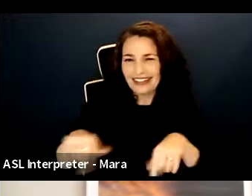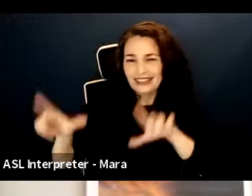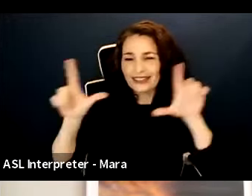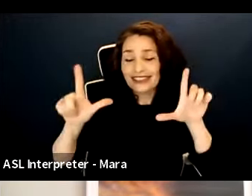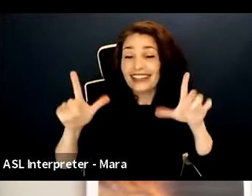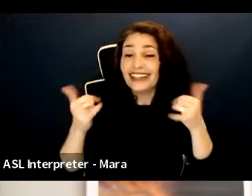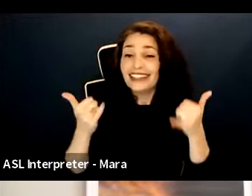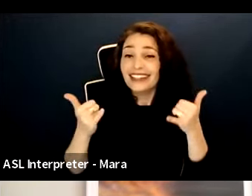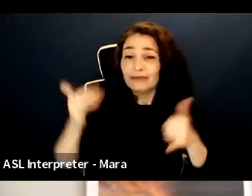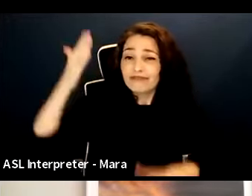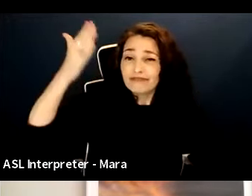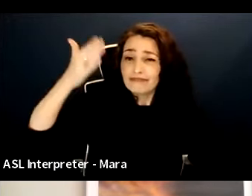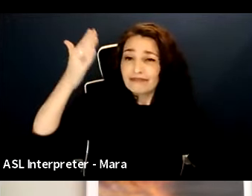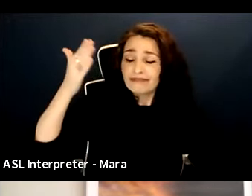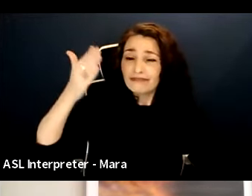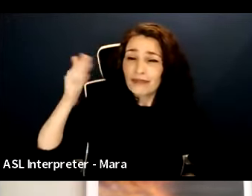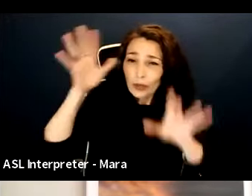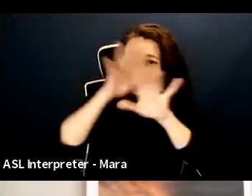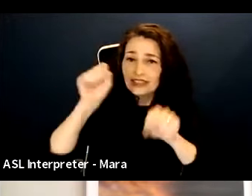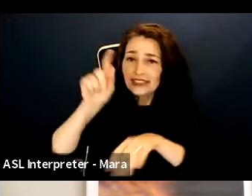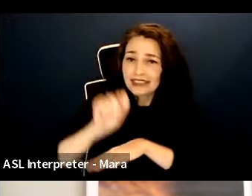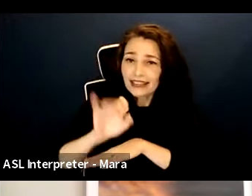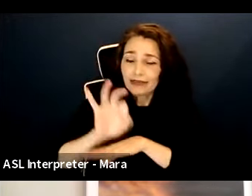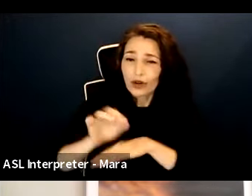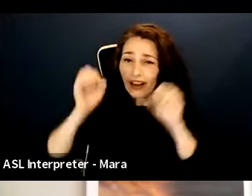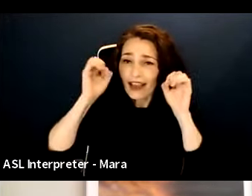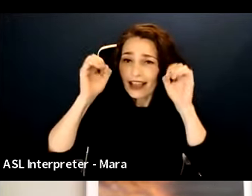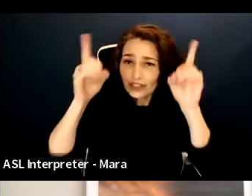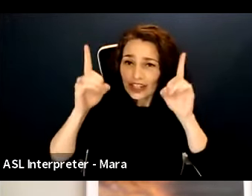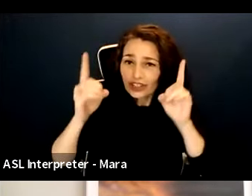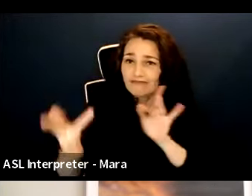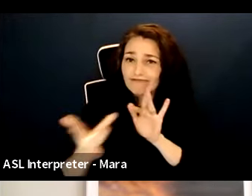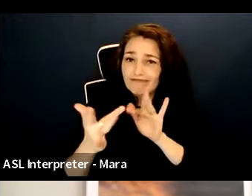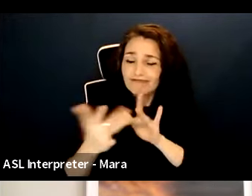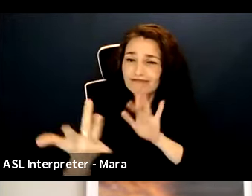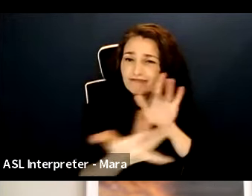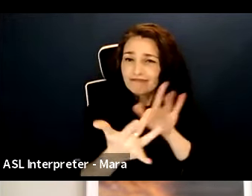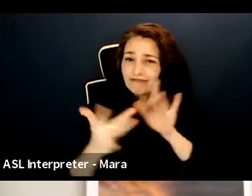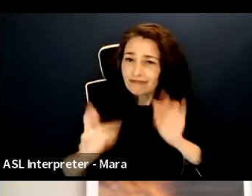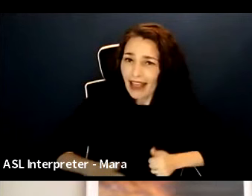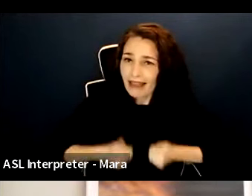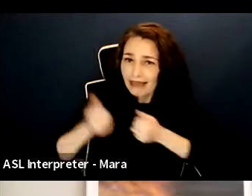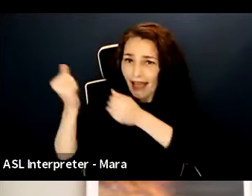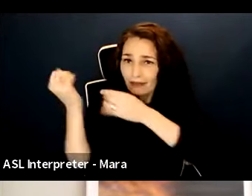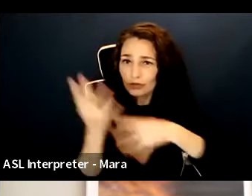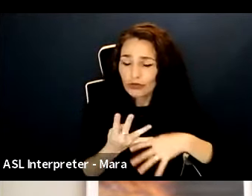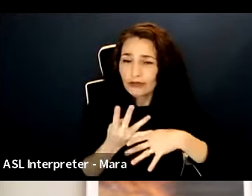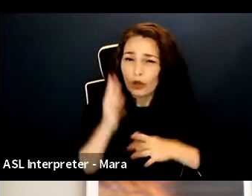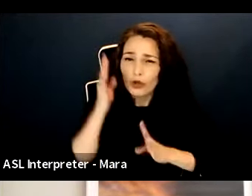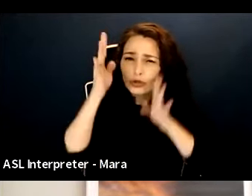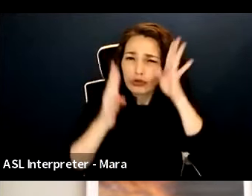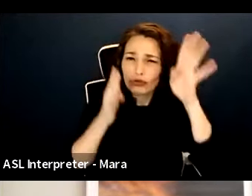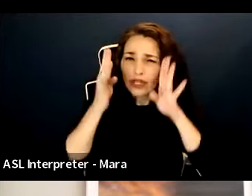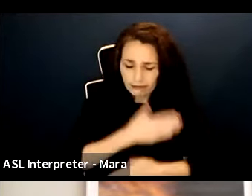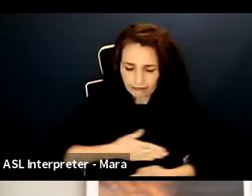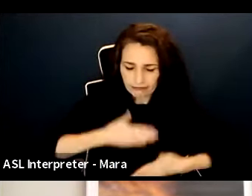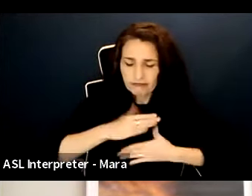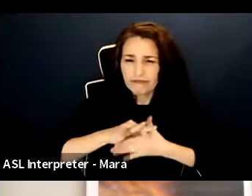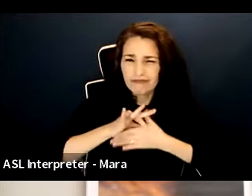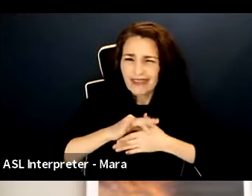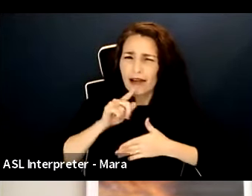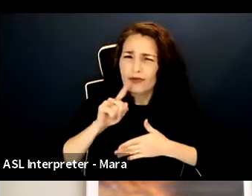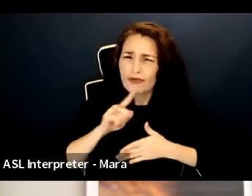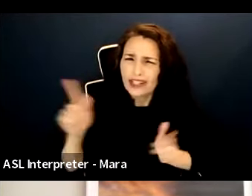we present the President's Task Force on Education, Outreach, and Engagement live stream, creating entertainment content on a micro